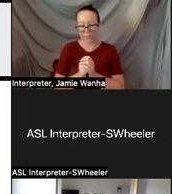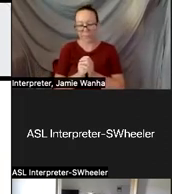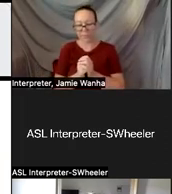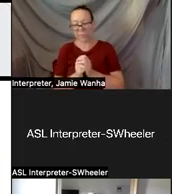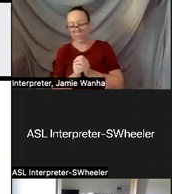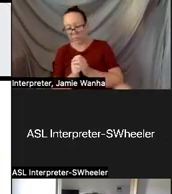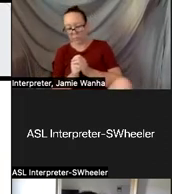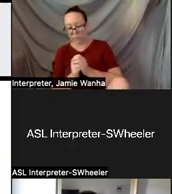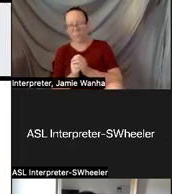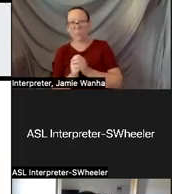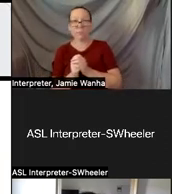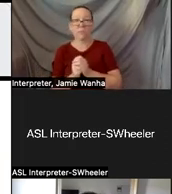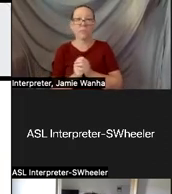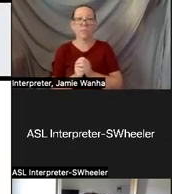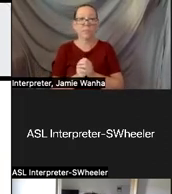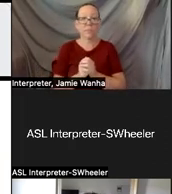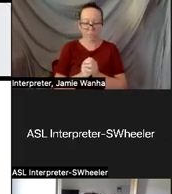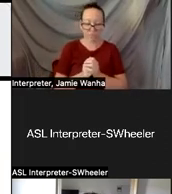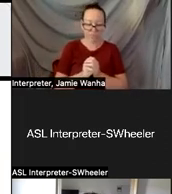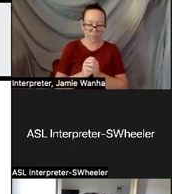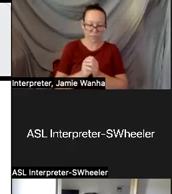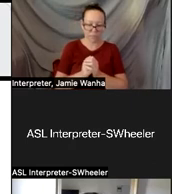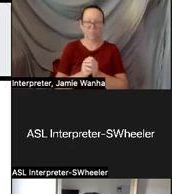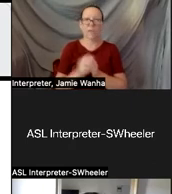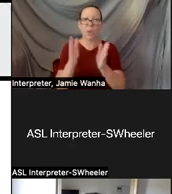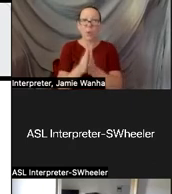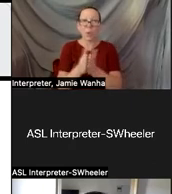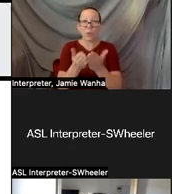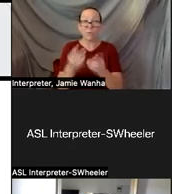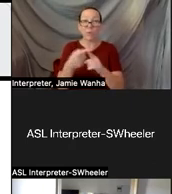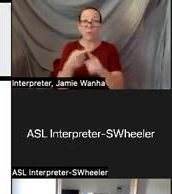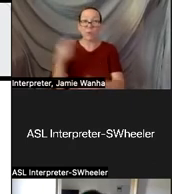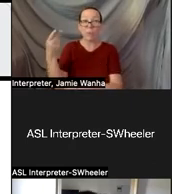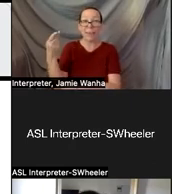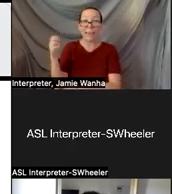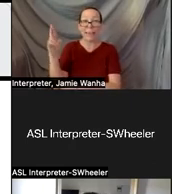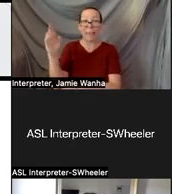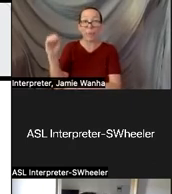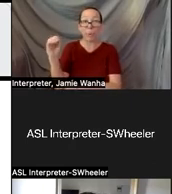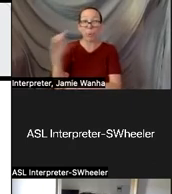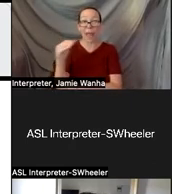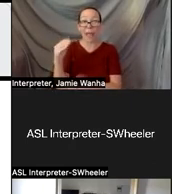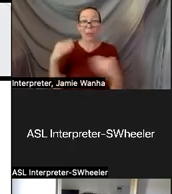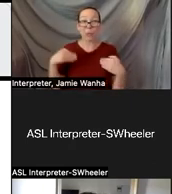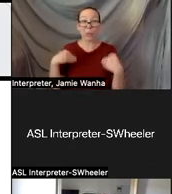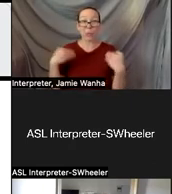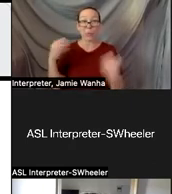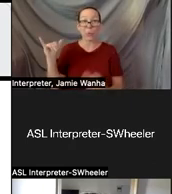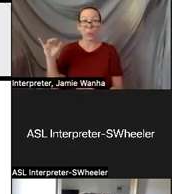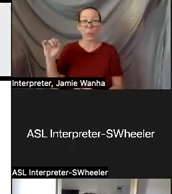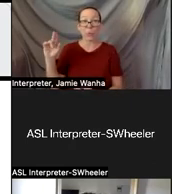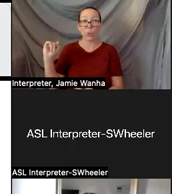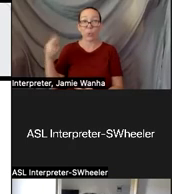well. And these books came from the Hero and You Foundation. And once we received them, we shipped